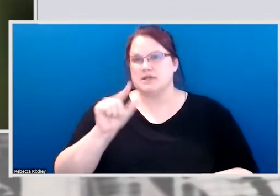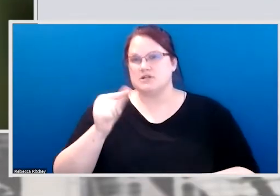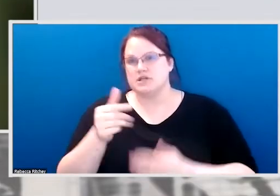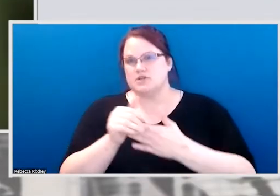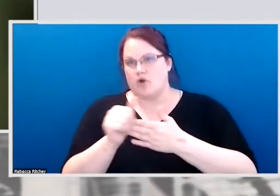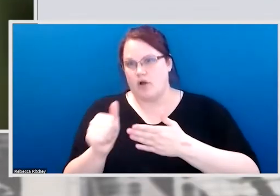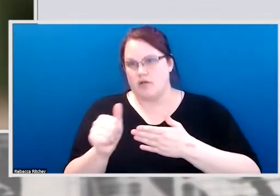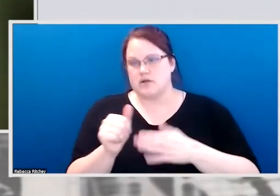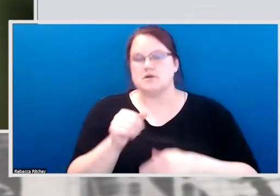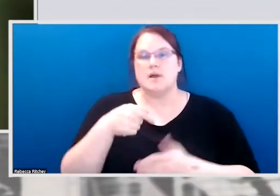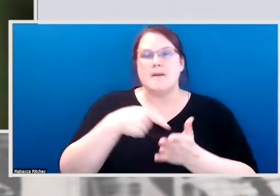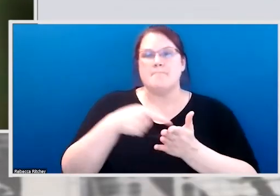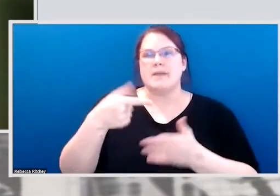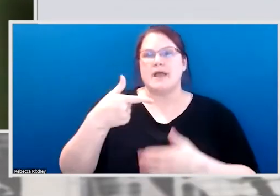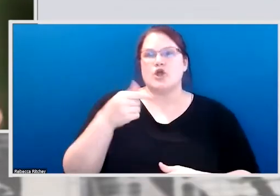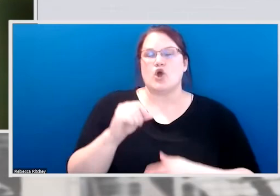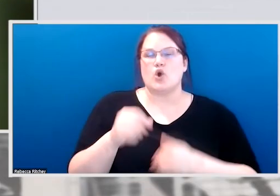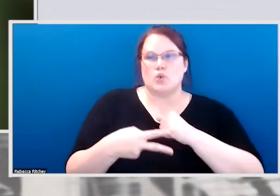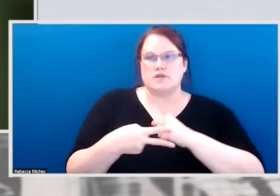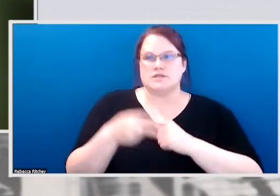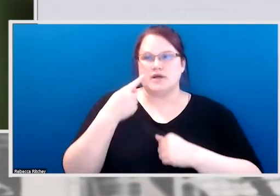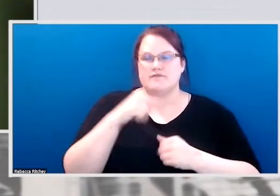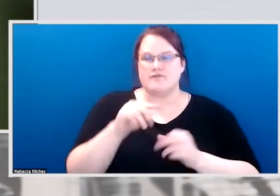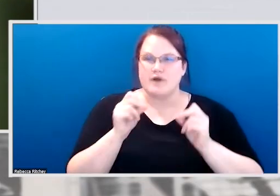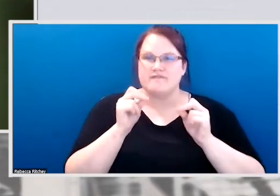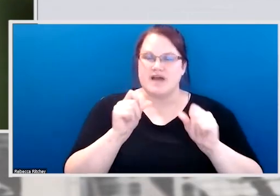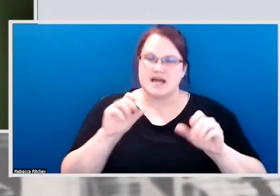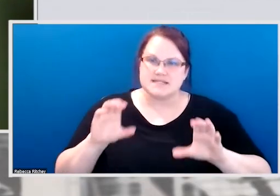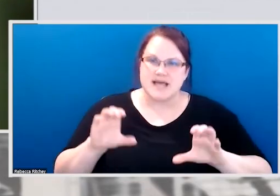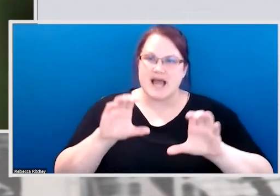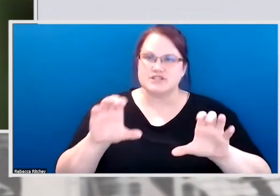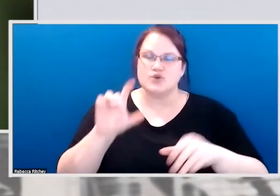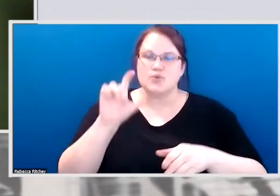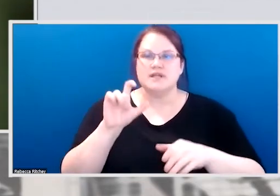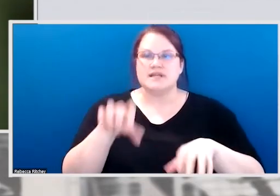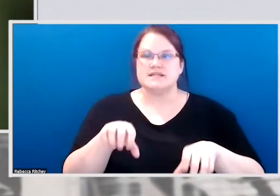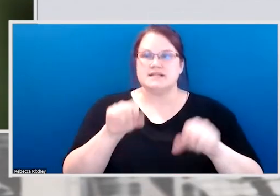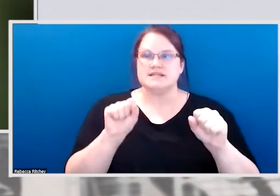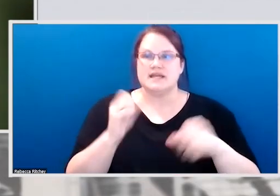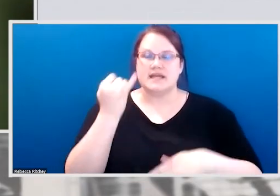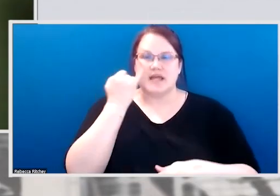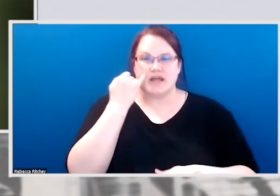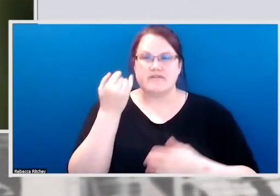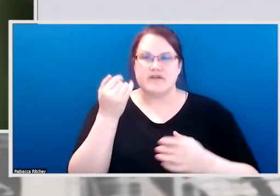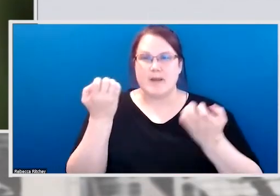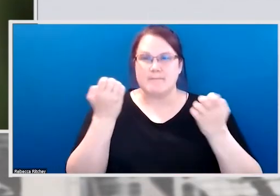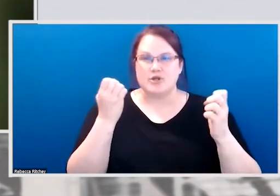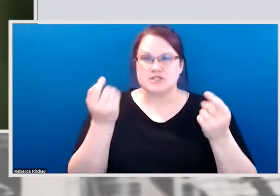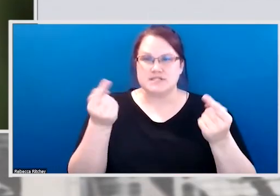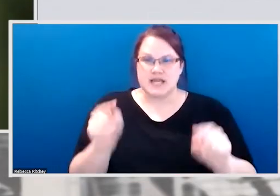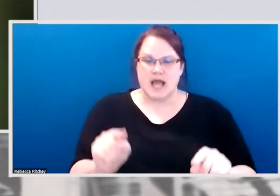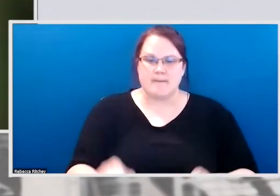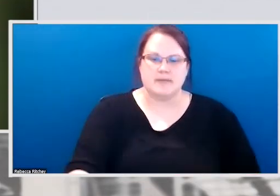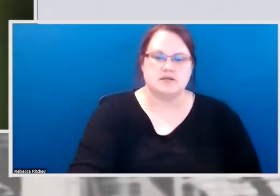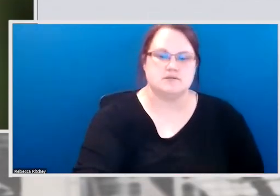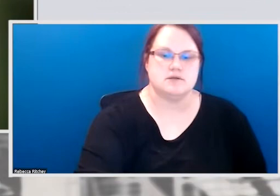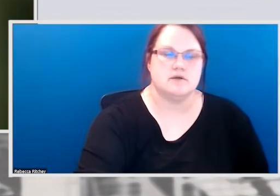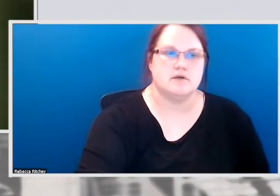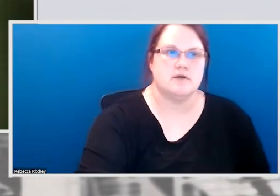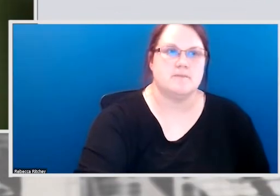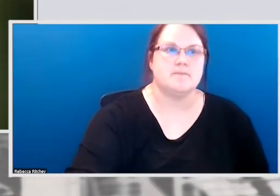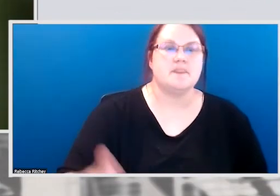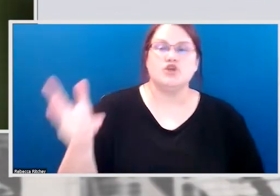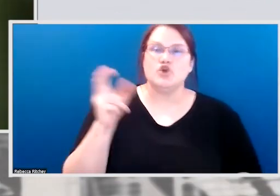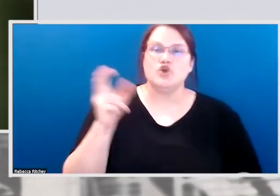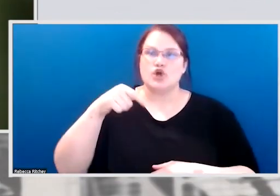So PAYGO is reserved for fast action that we need to take in case of emergency. You heard in the